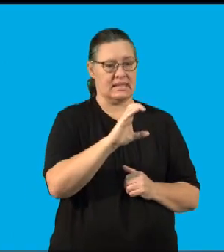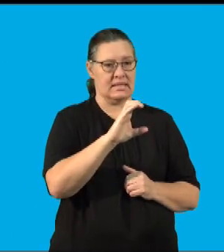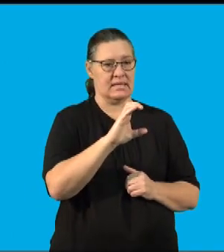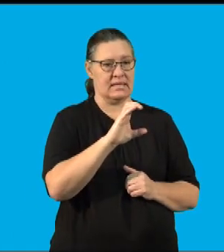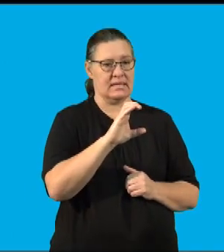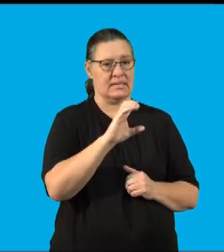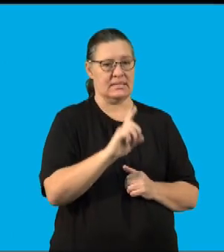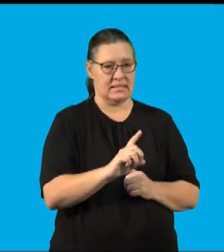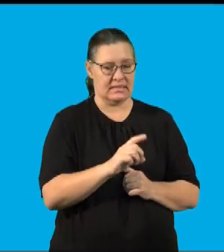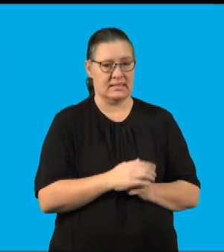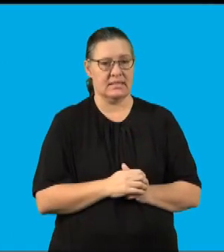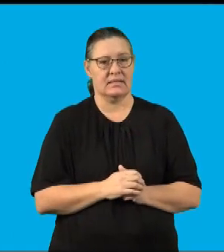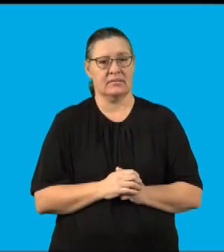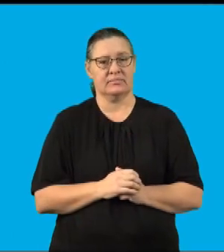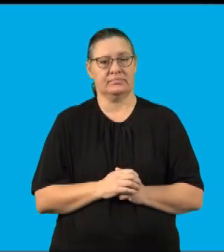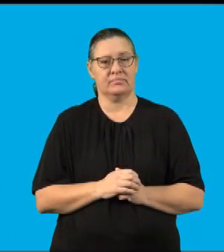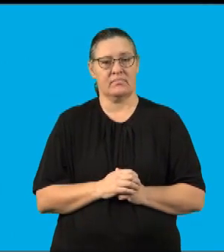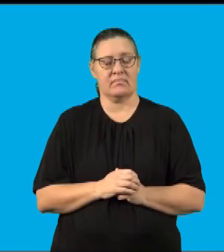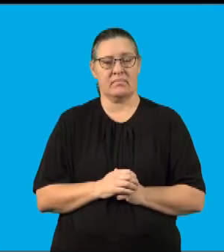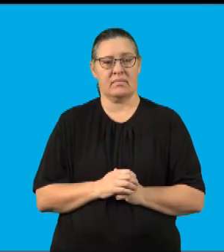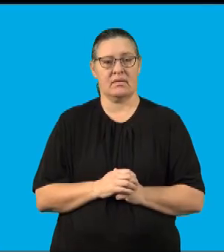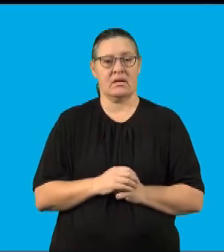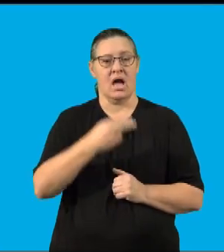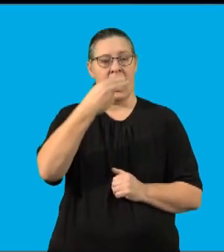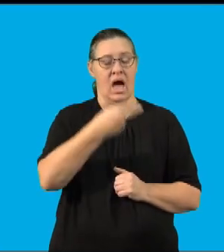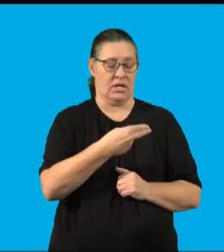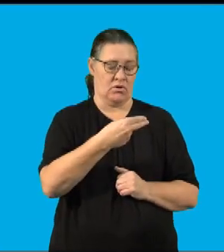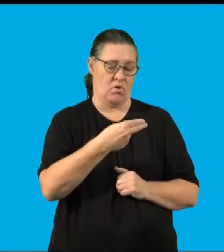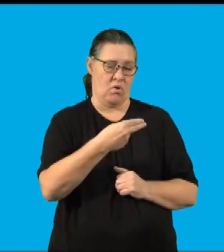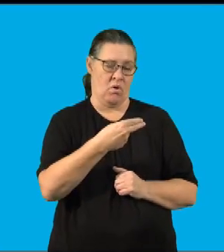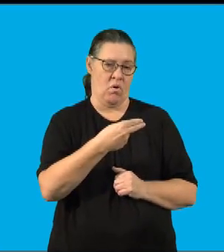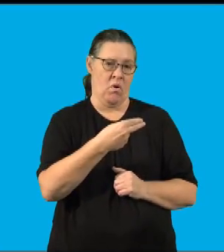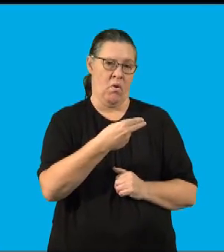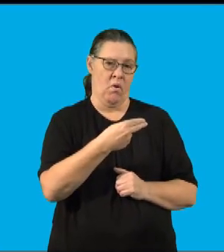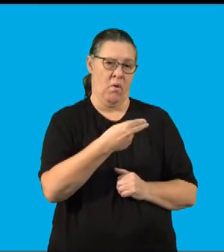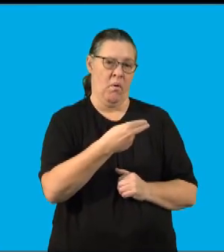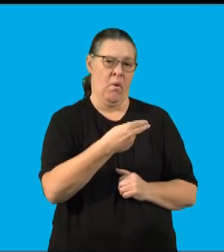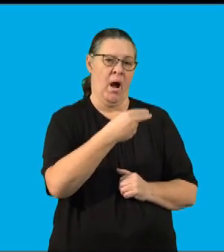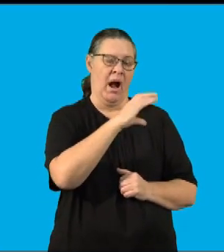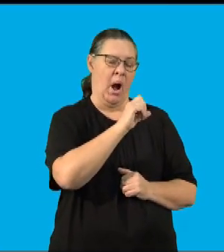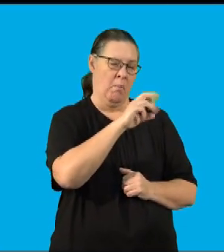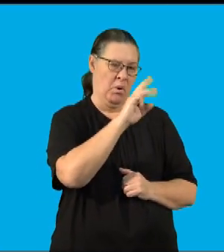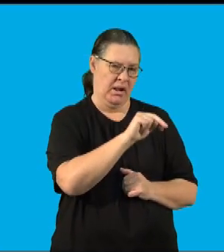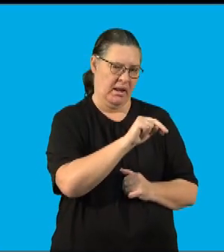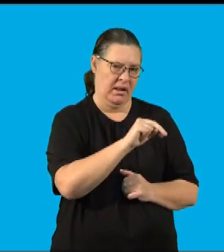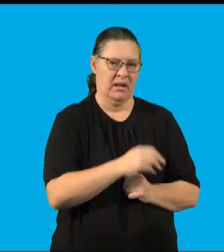D, alkane, alkene, and alkynes, those ones are hydrocarbons.